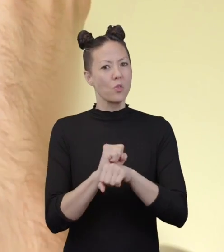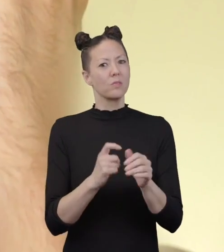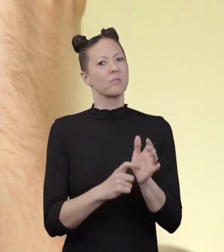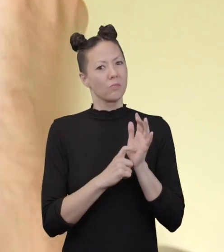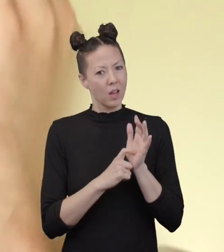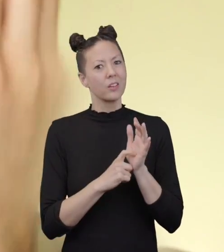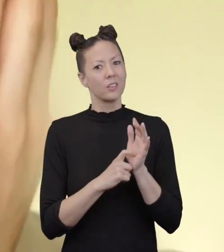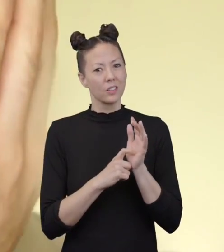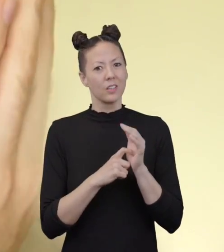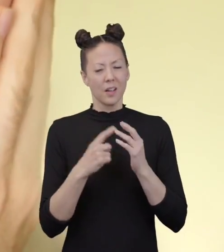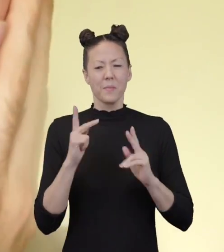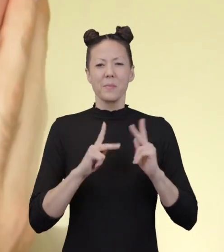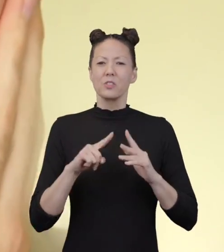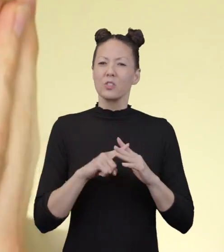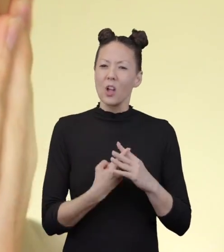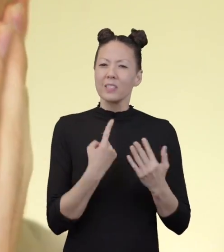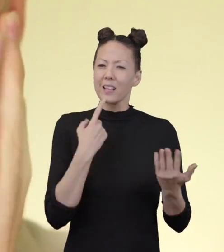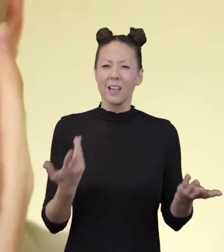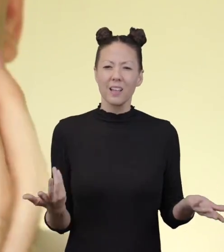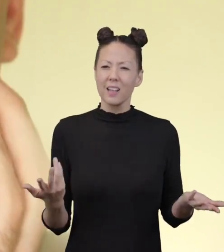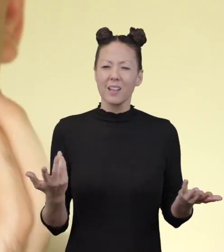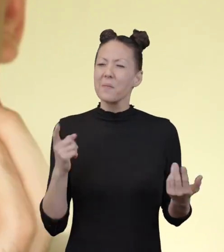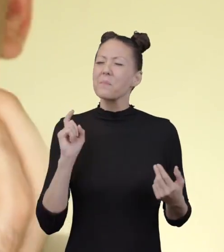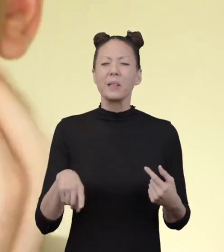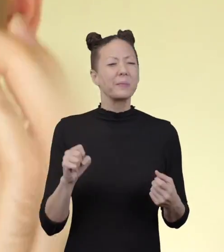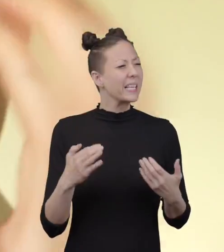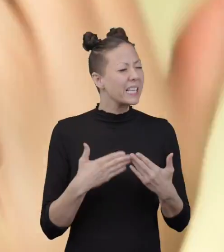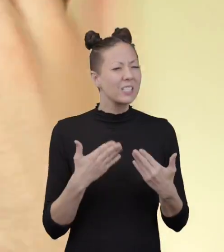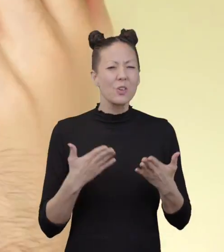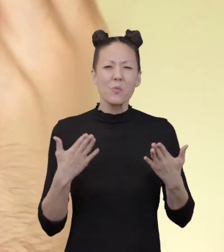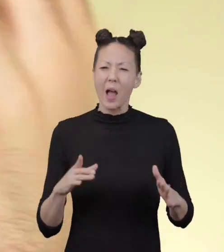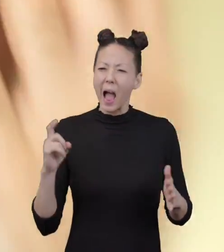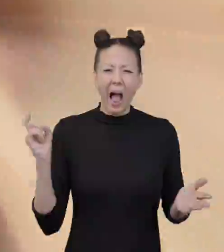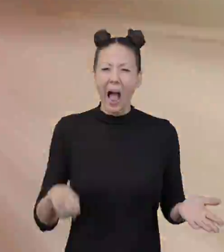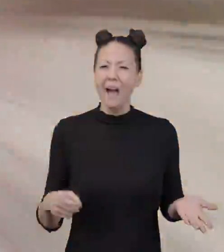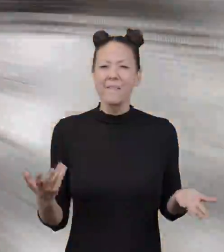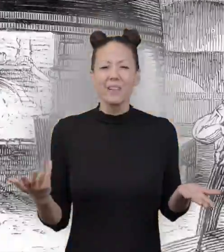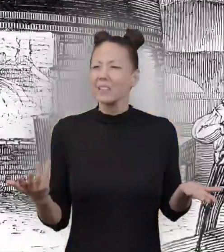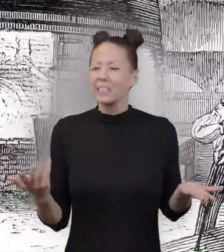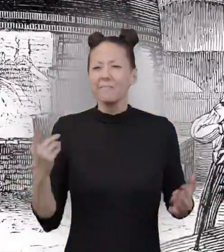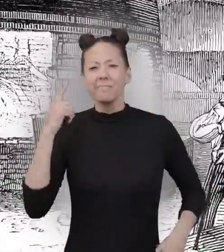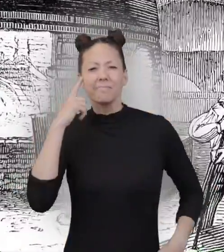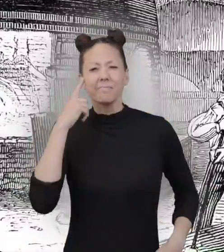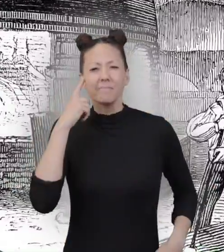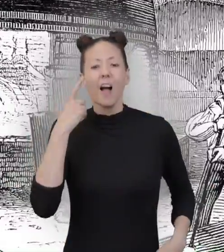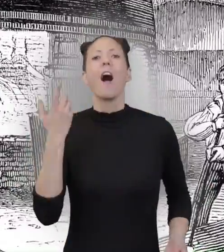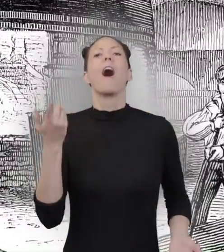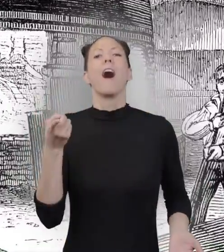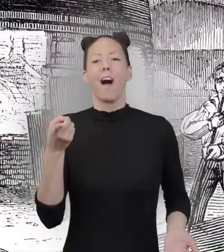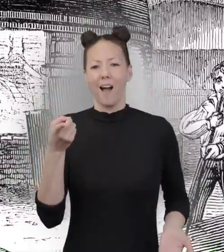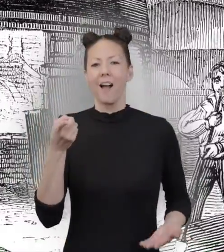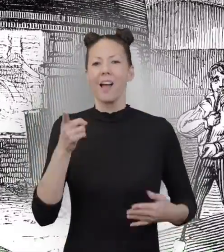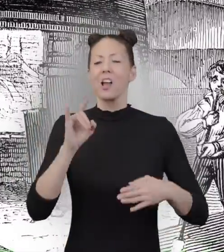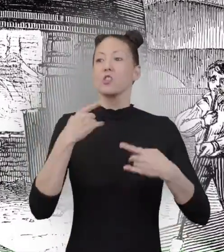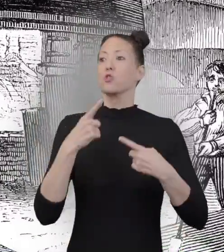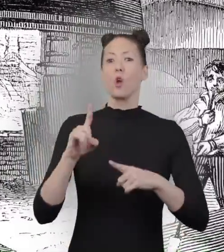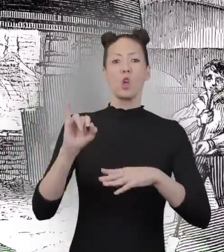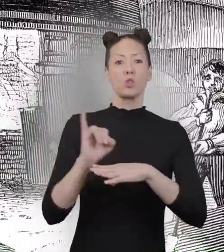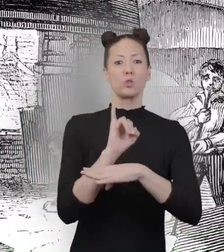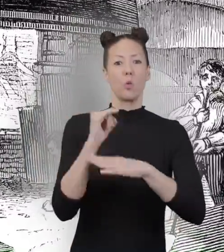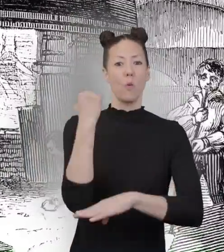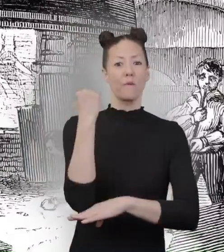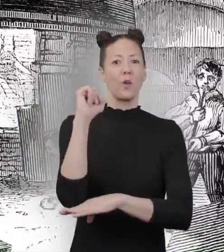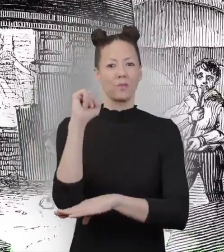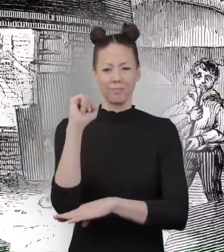some point, people started saying, there's got to be an easier way. And there was. During the